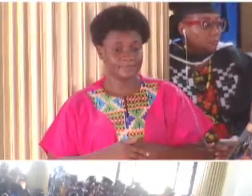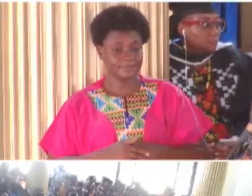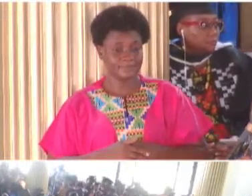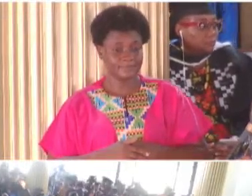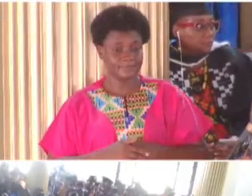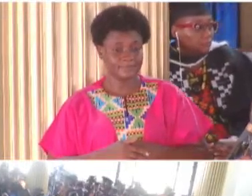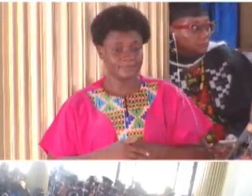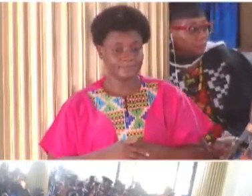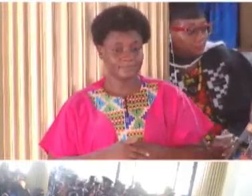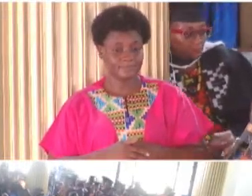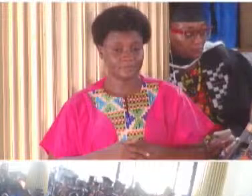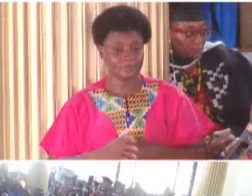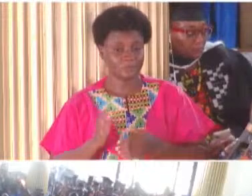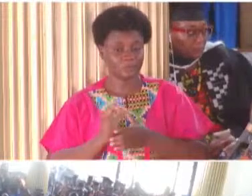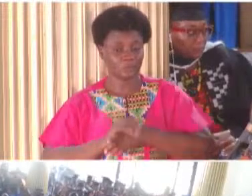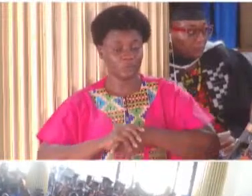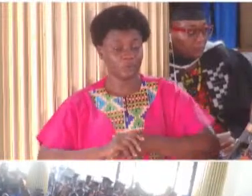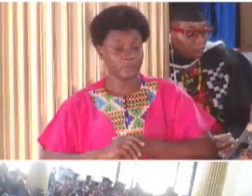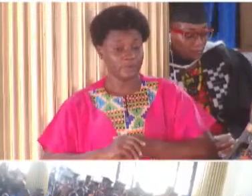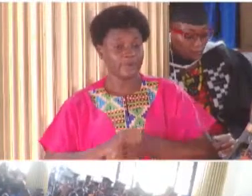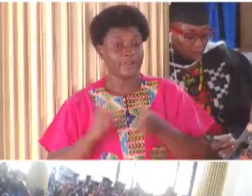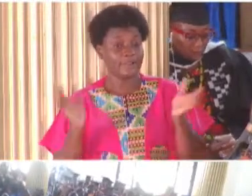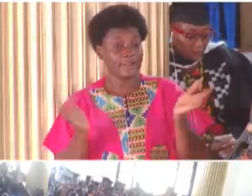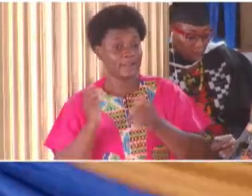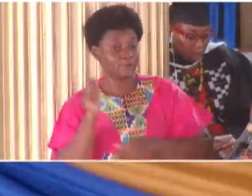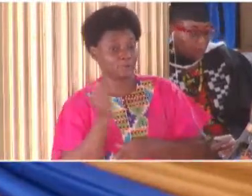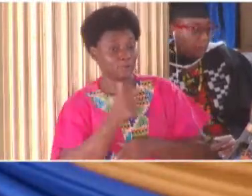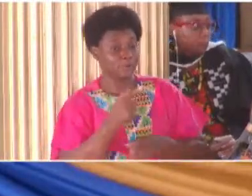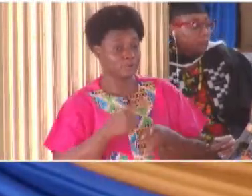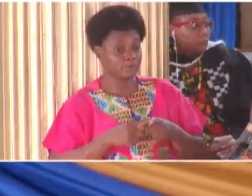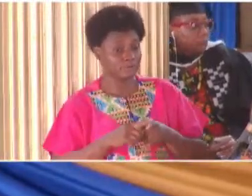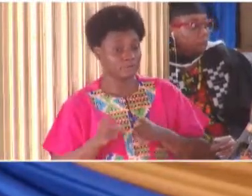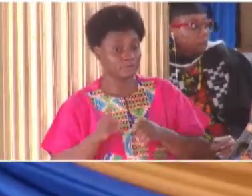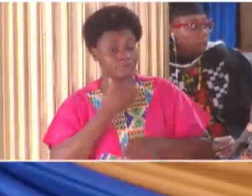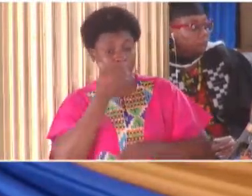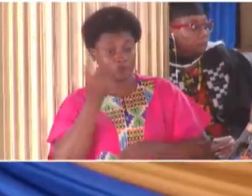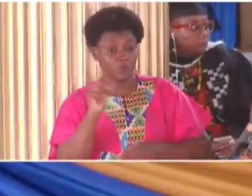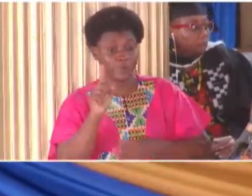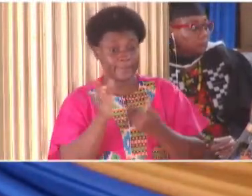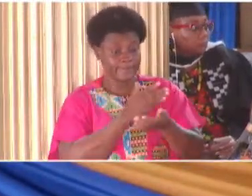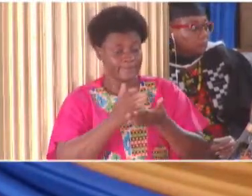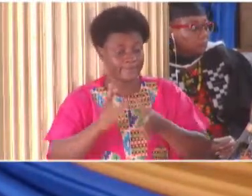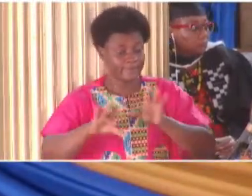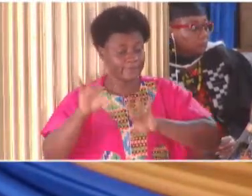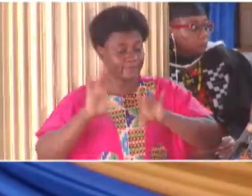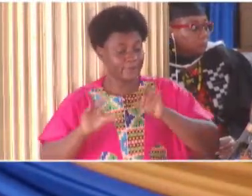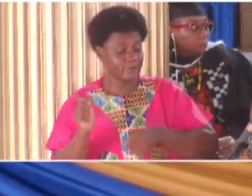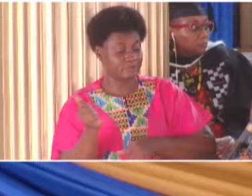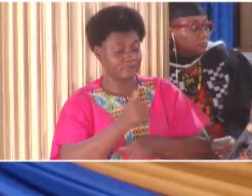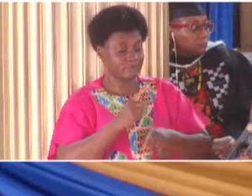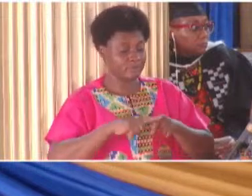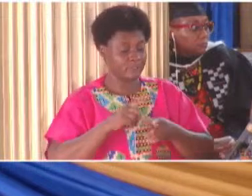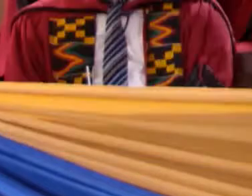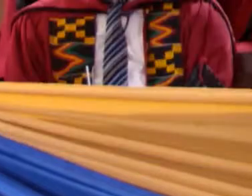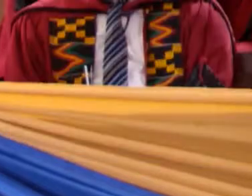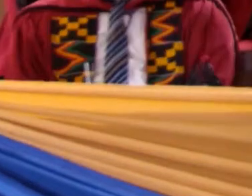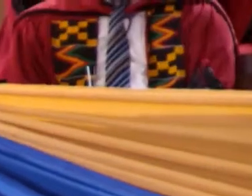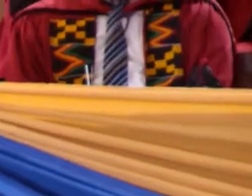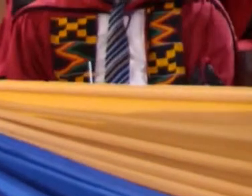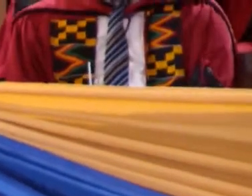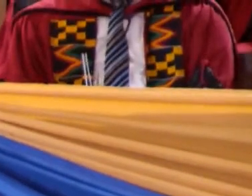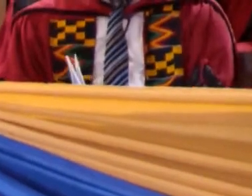Very, very well done. I urge you all to do your best wherever you find yourselves and to be worthy ambassadors of the University of